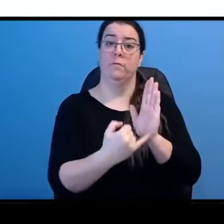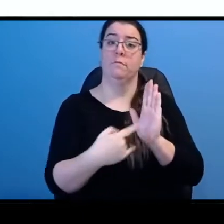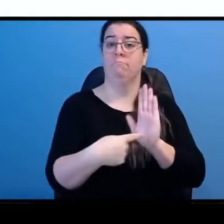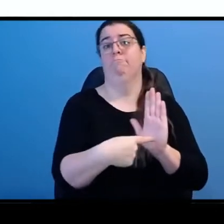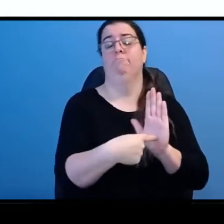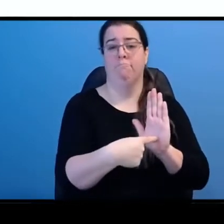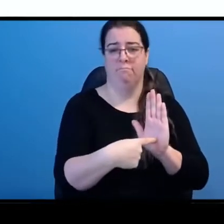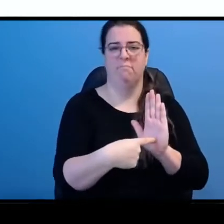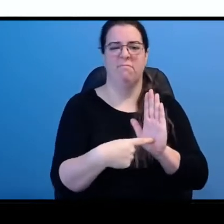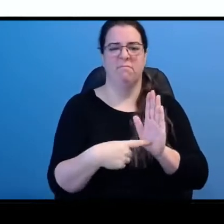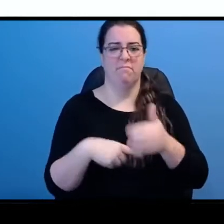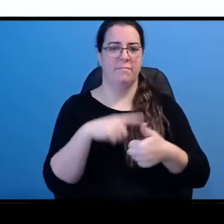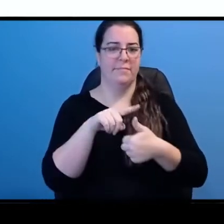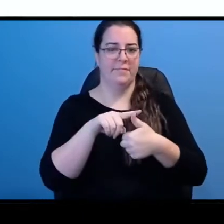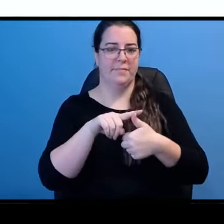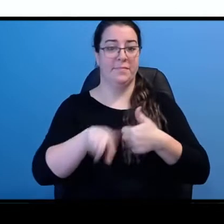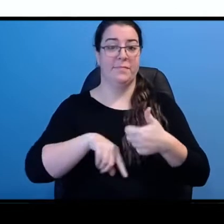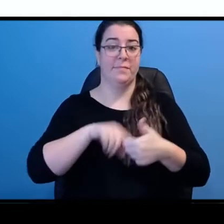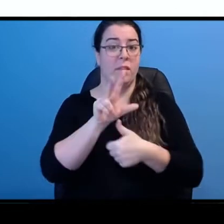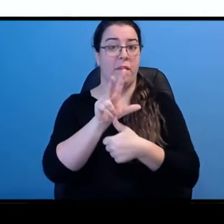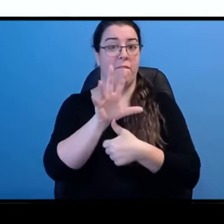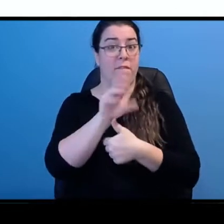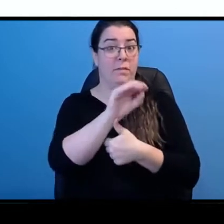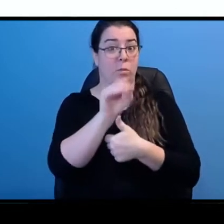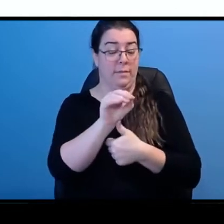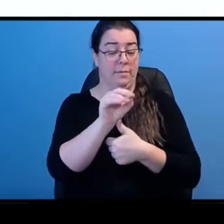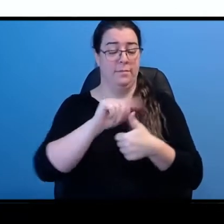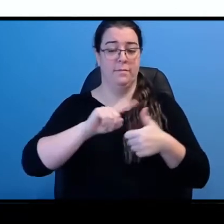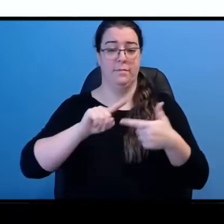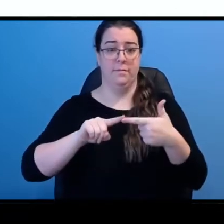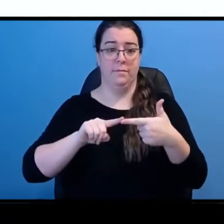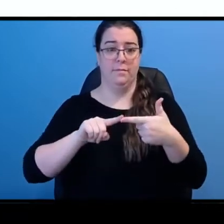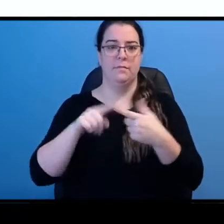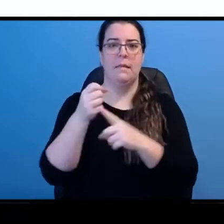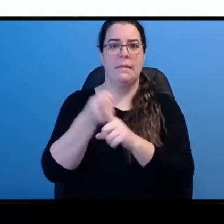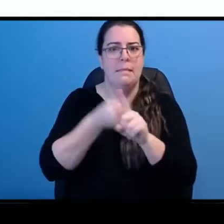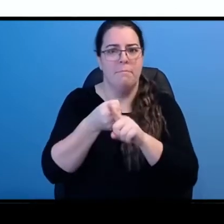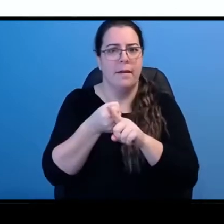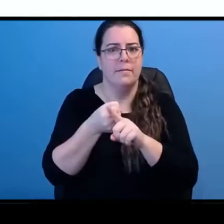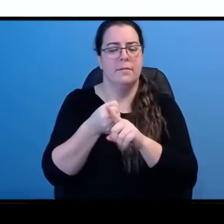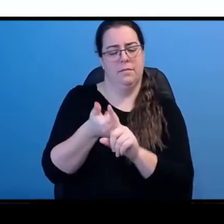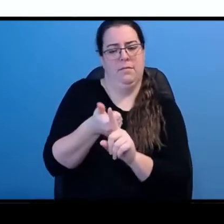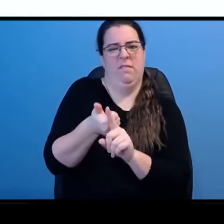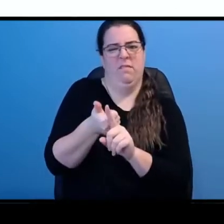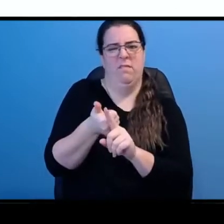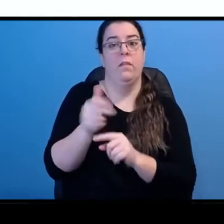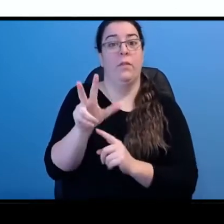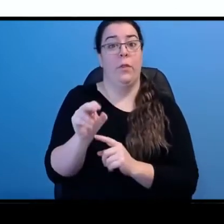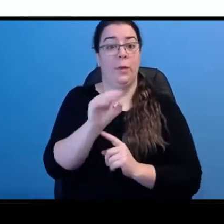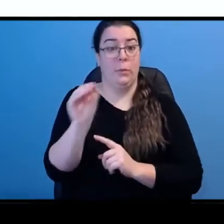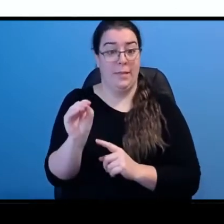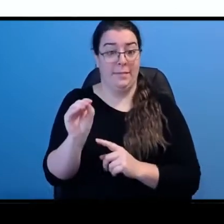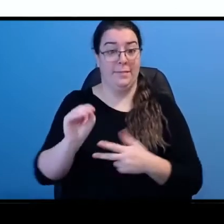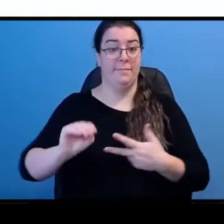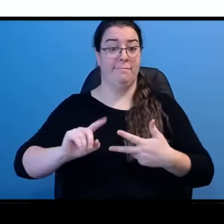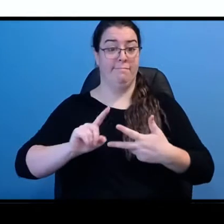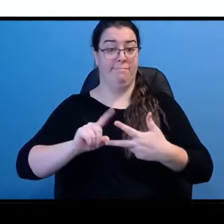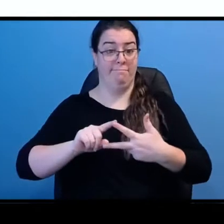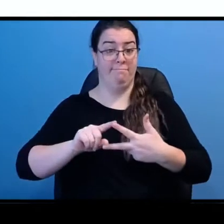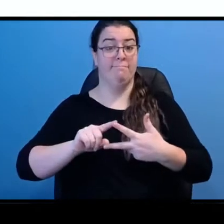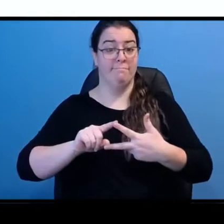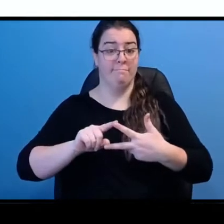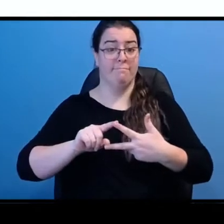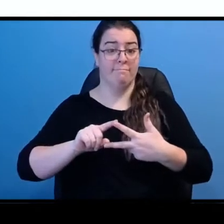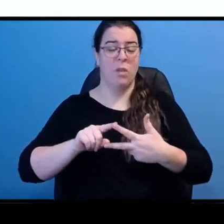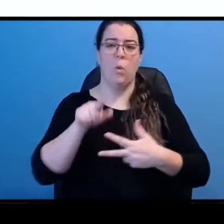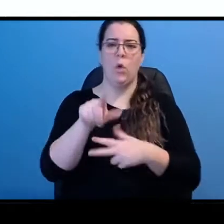of your project is worth 30%. So the potential of the project to contribute to your group's artistic development and advance your